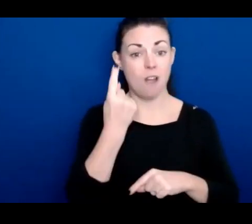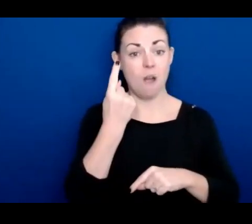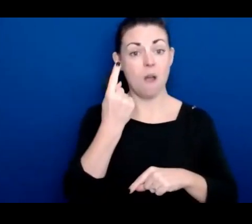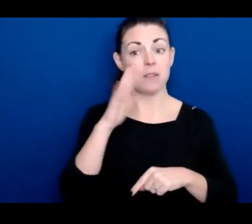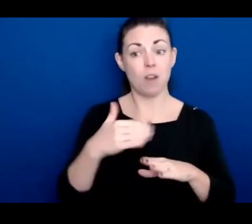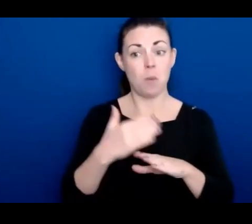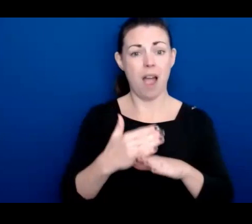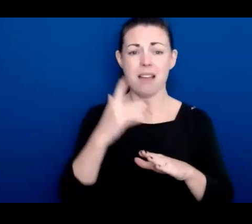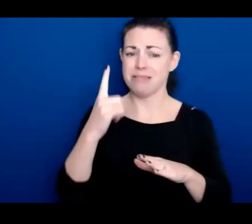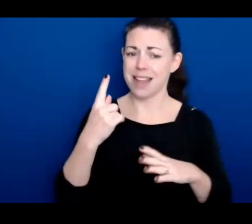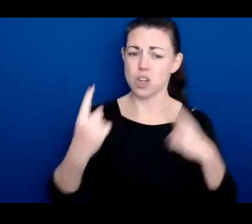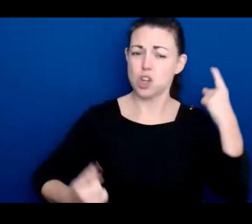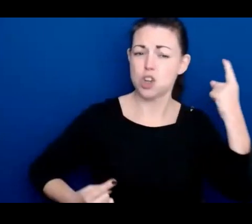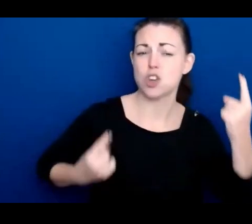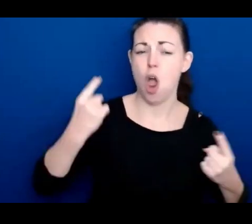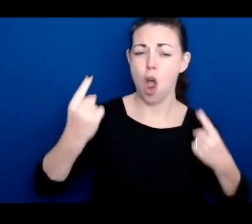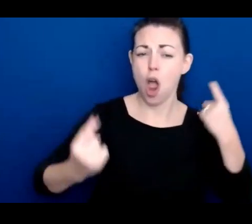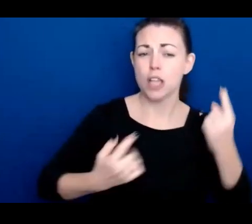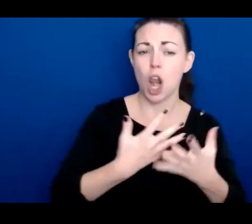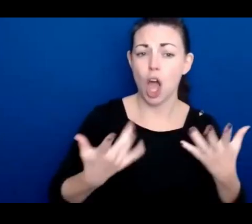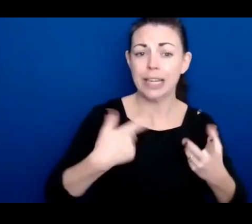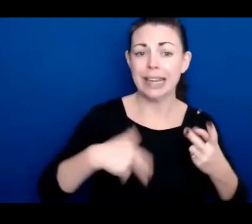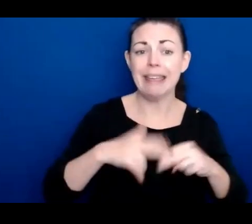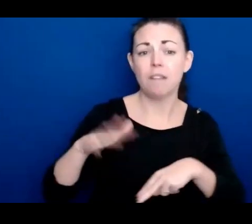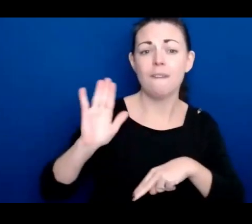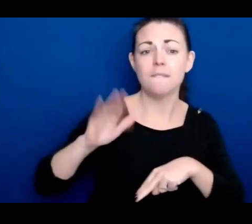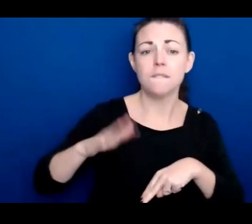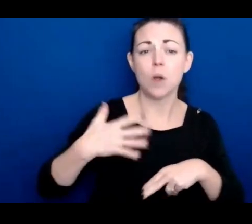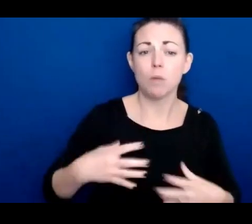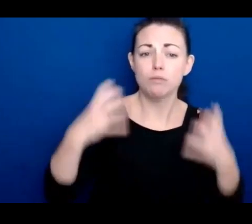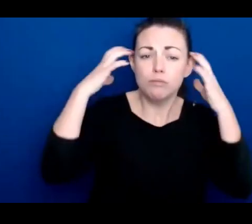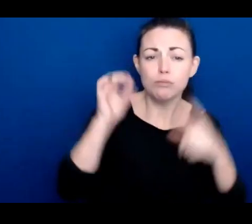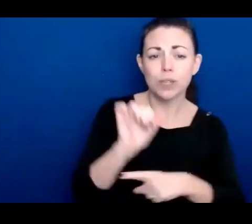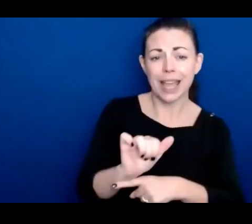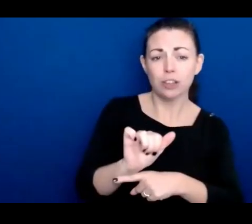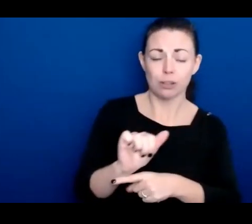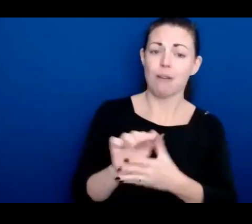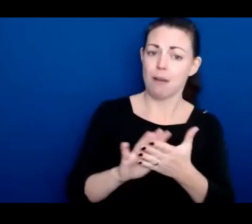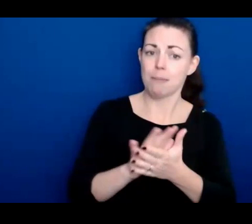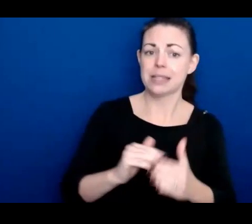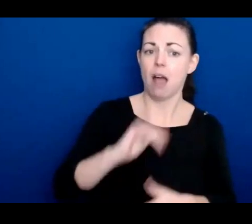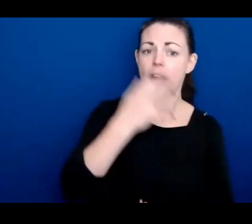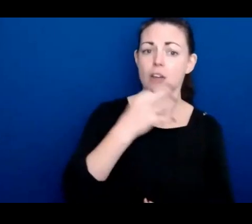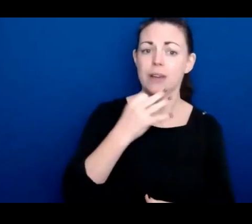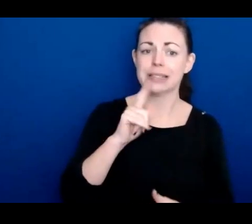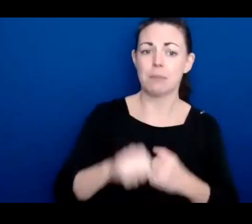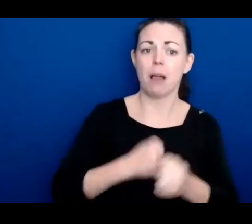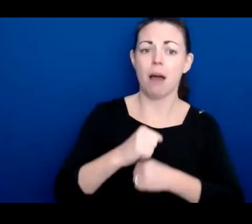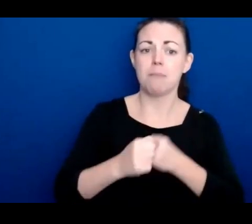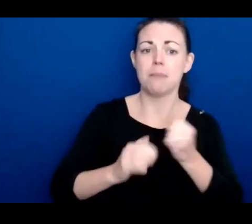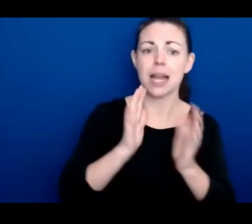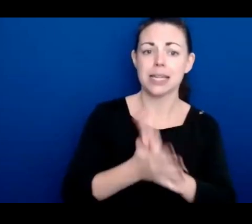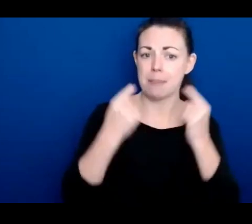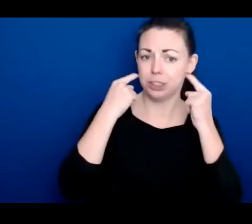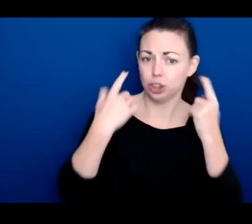high levels of noise all the time. And if you didn't wear the protection, there's a high chance that it's going to cause damage to your hearing. So yeah,